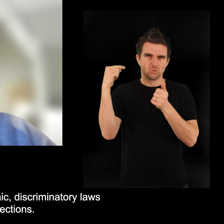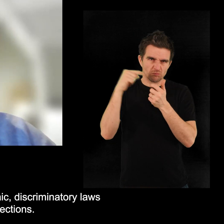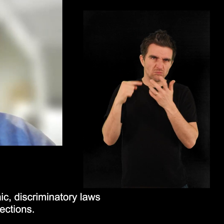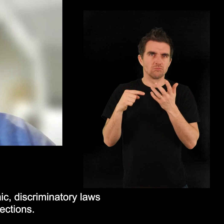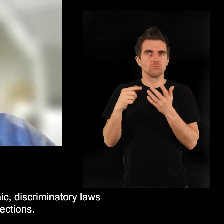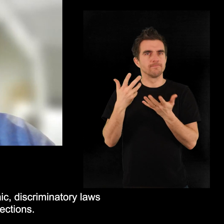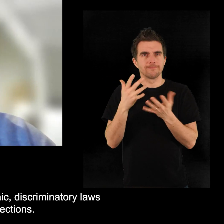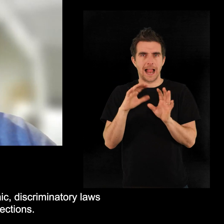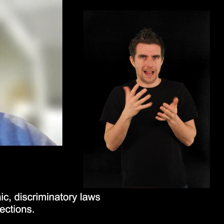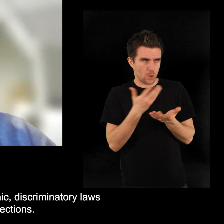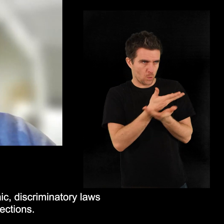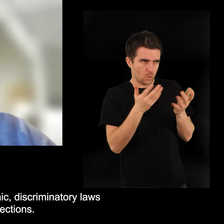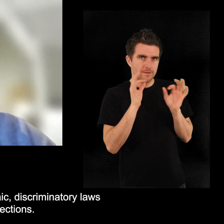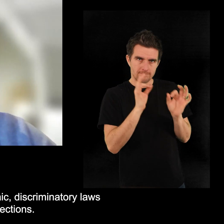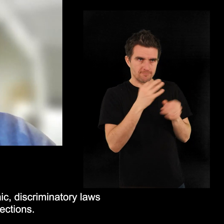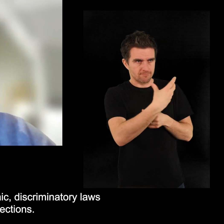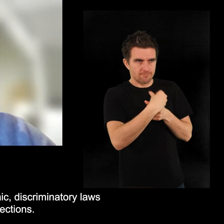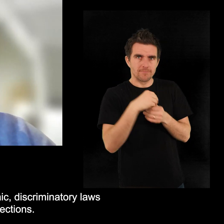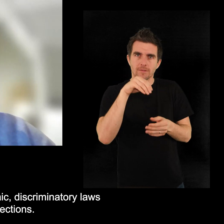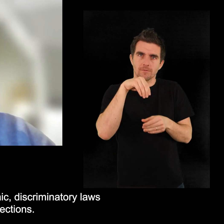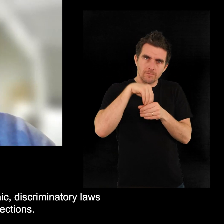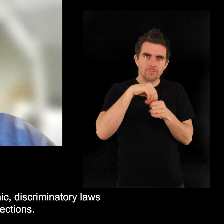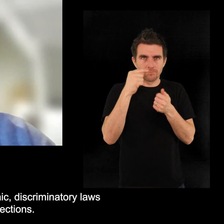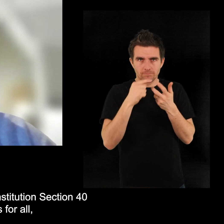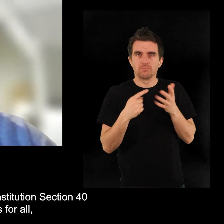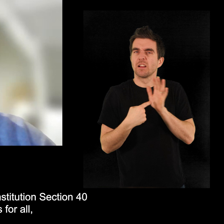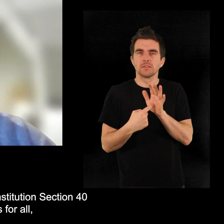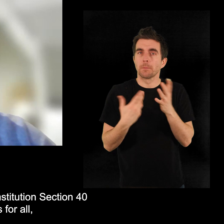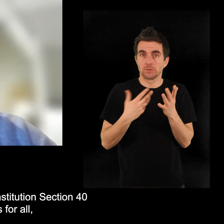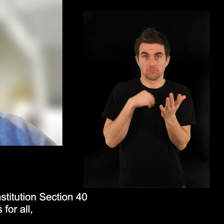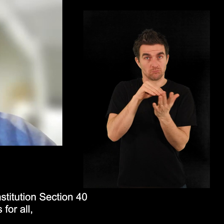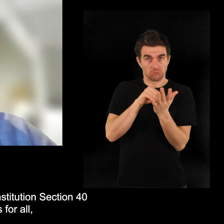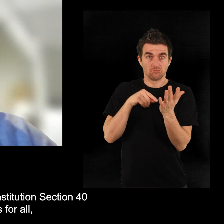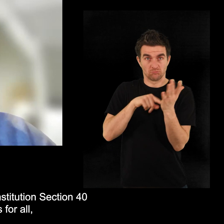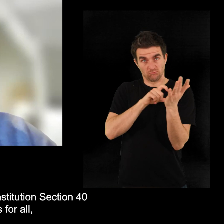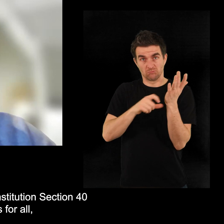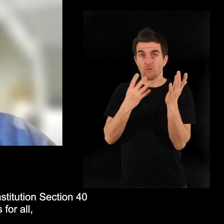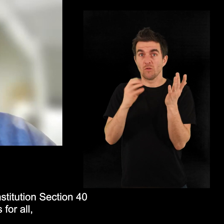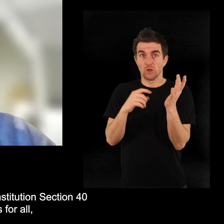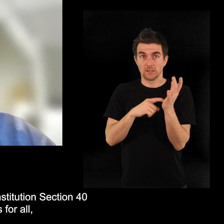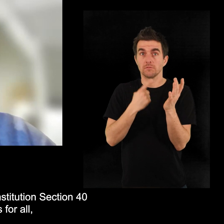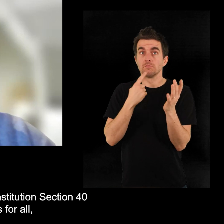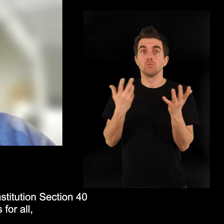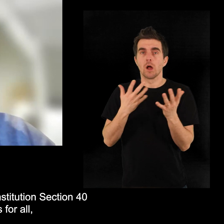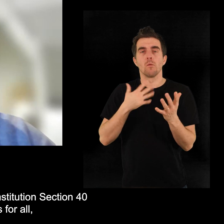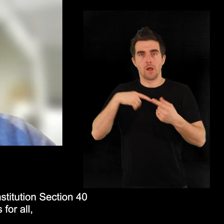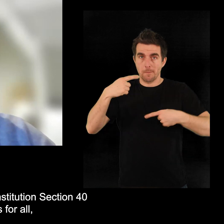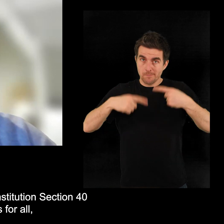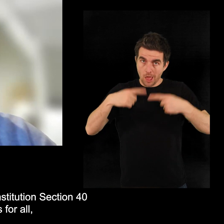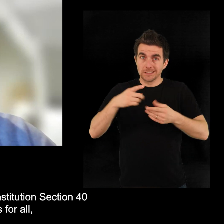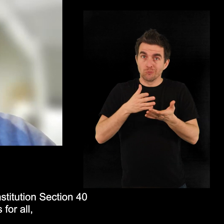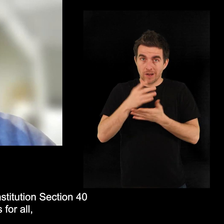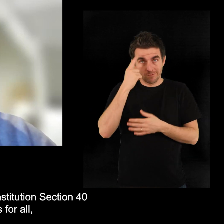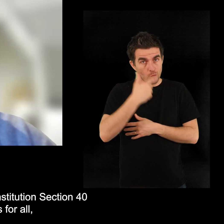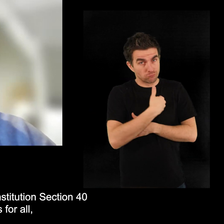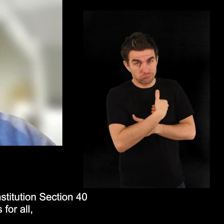around participation in fair elections. For example, though our Constitution Section 40